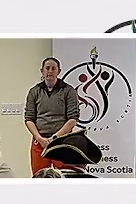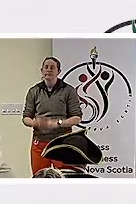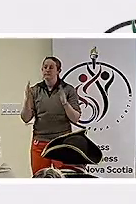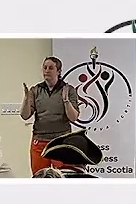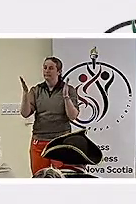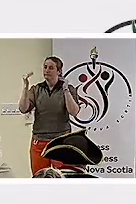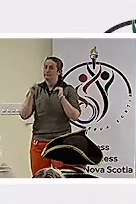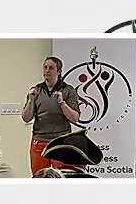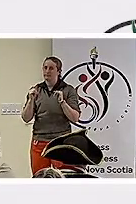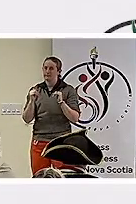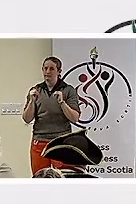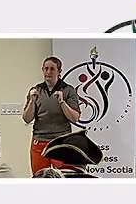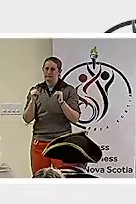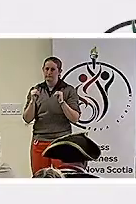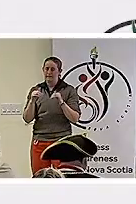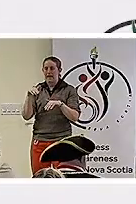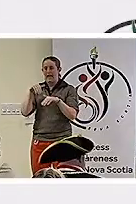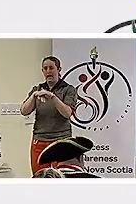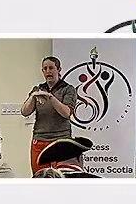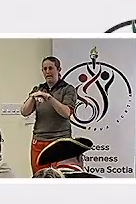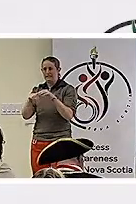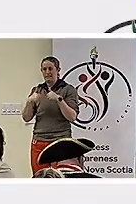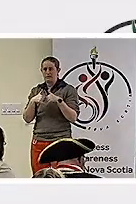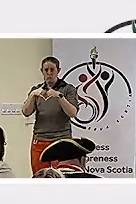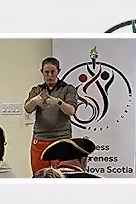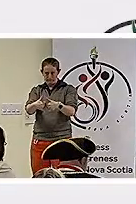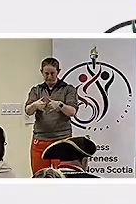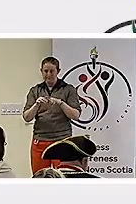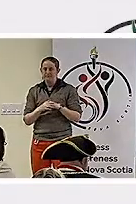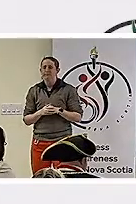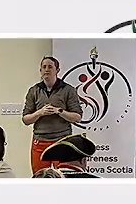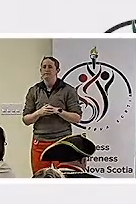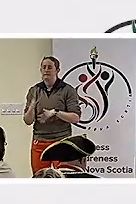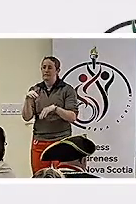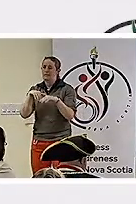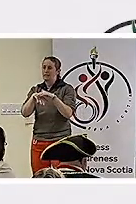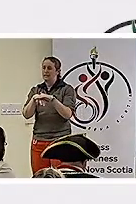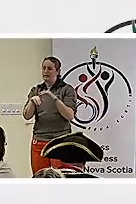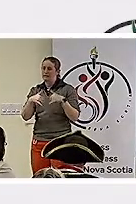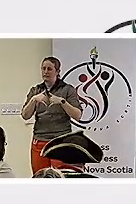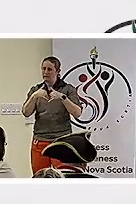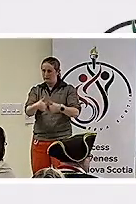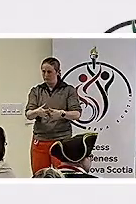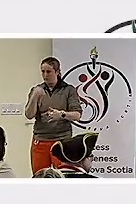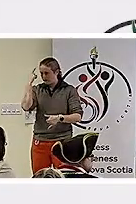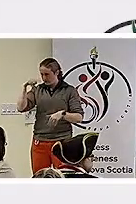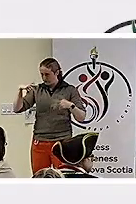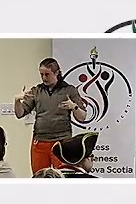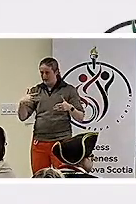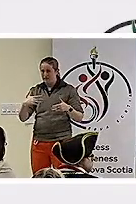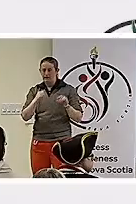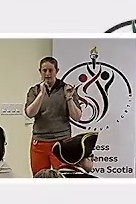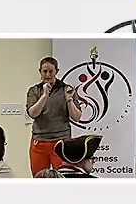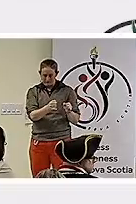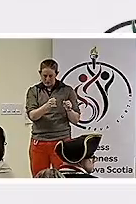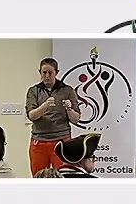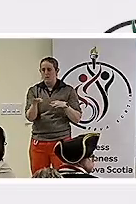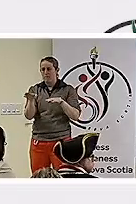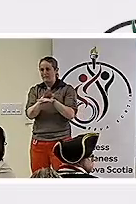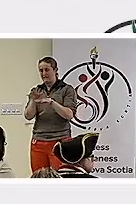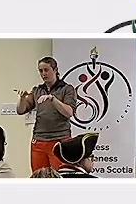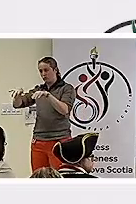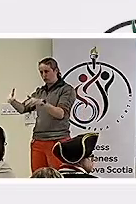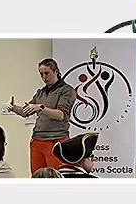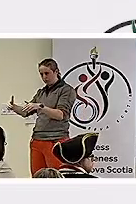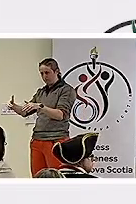Next, we are presenting the Access Award. The Access Award is to recognize an individual, business, or group without a mandate to serve persons